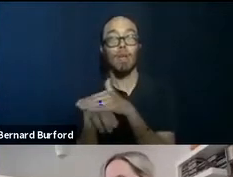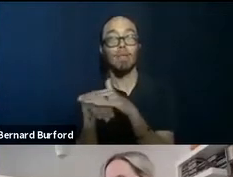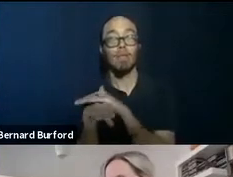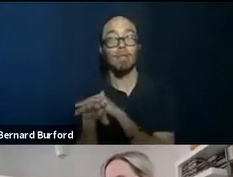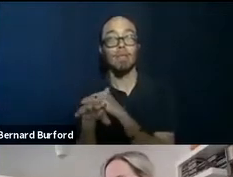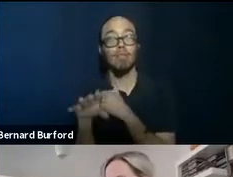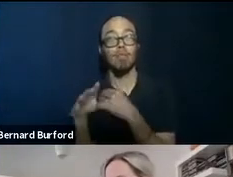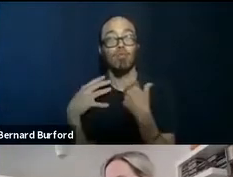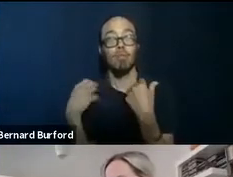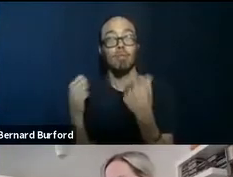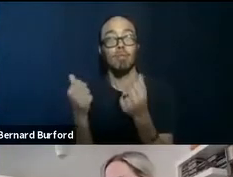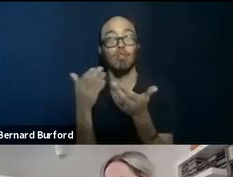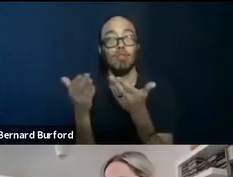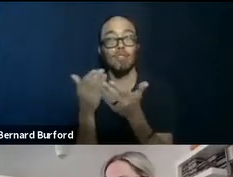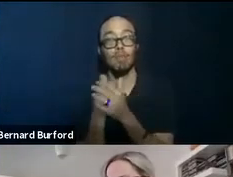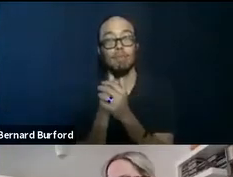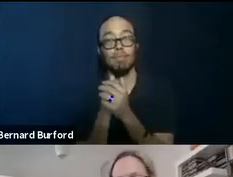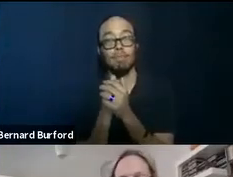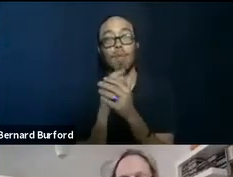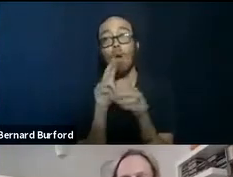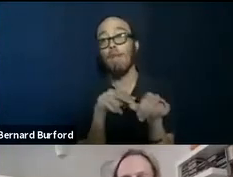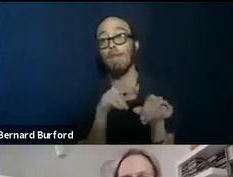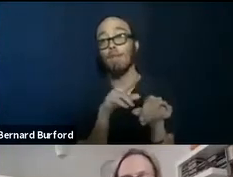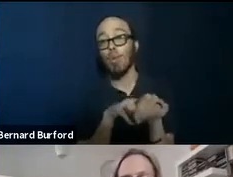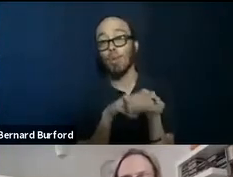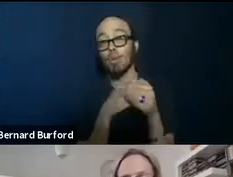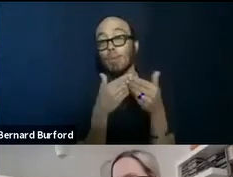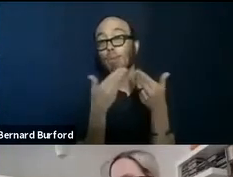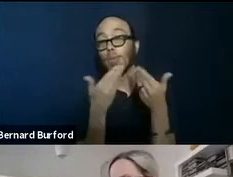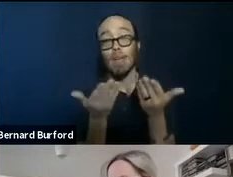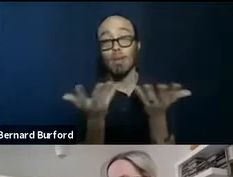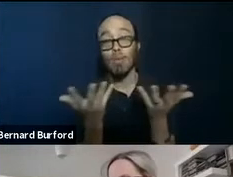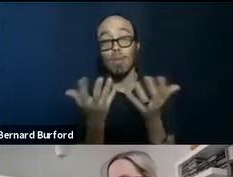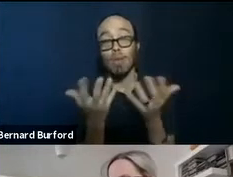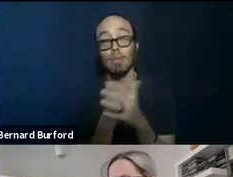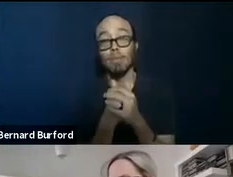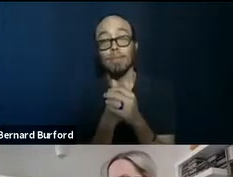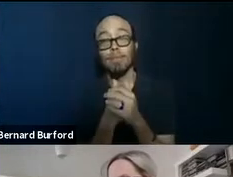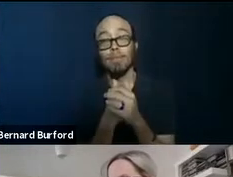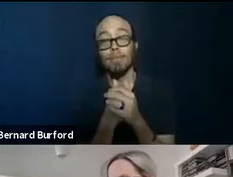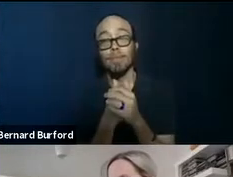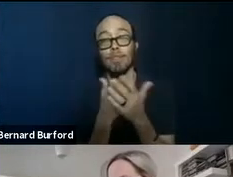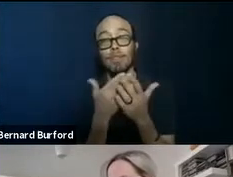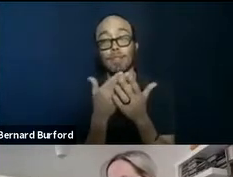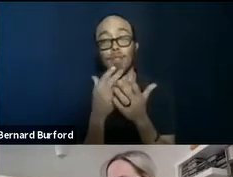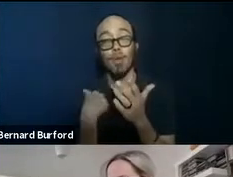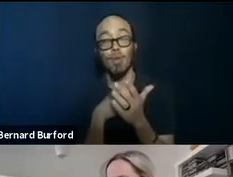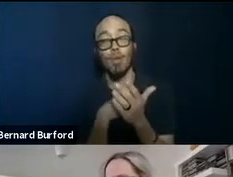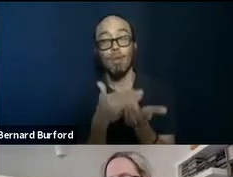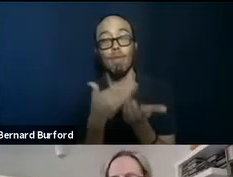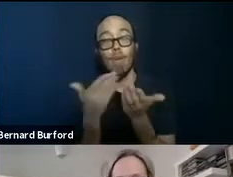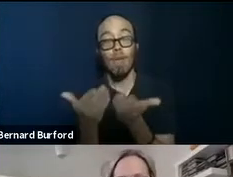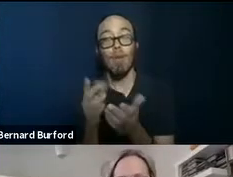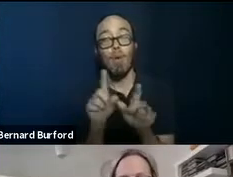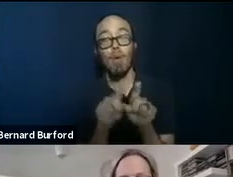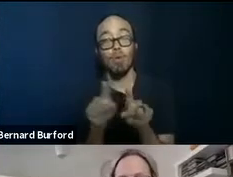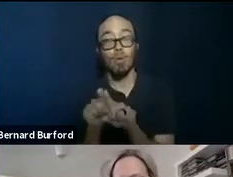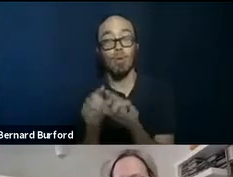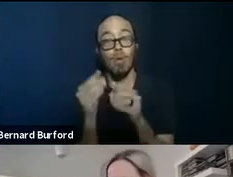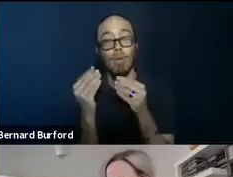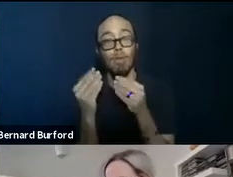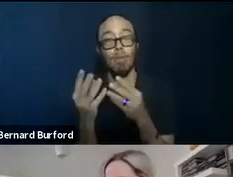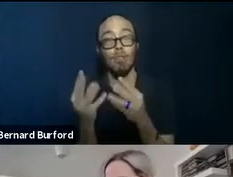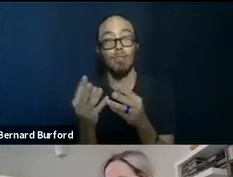rehabilitation services. Of course, by providing rehabilitation services, we have been providing also